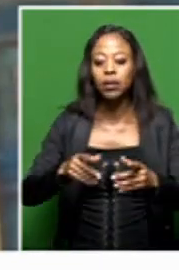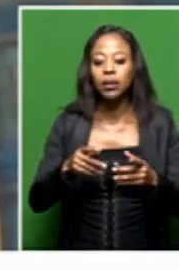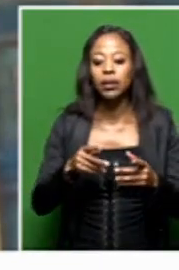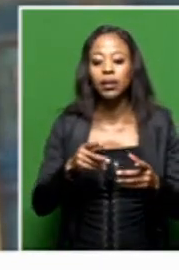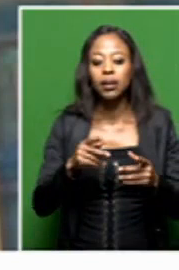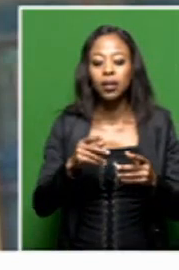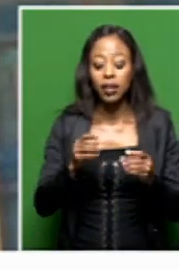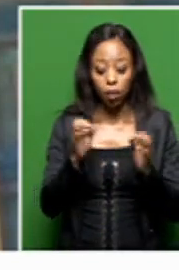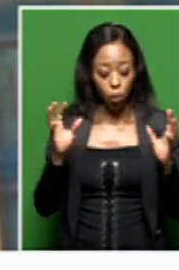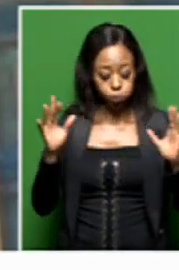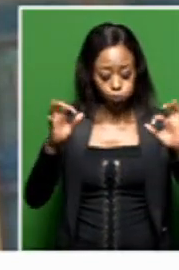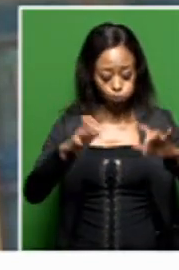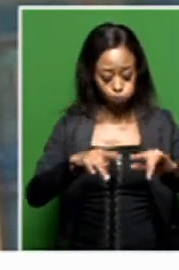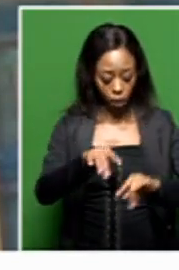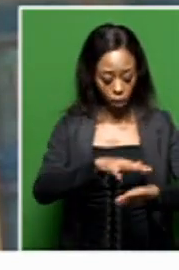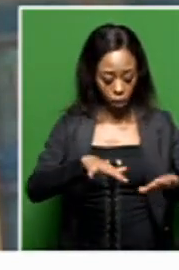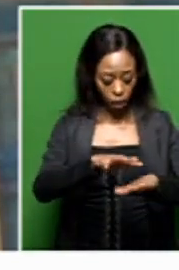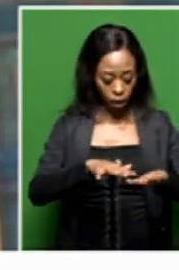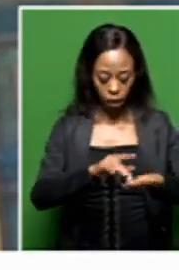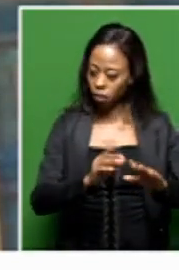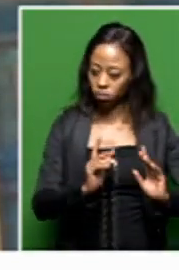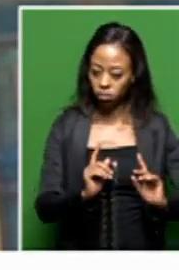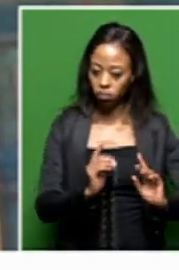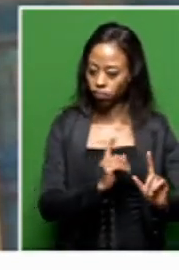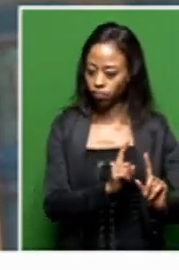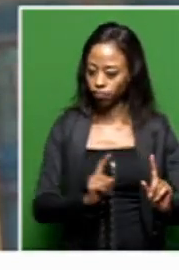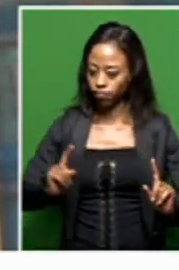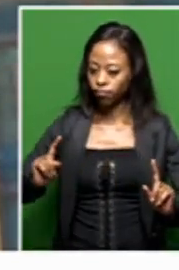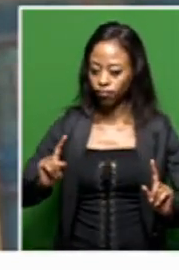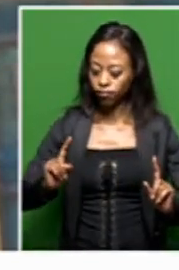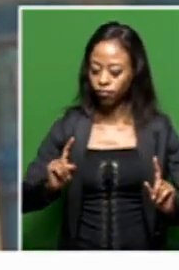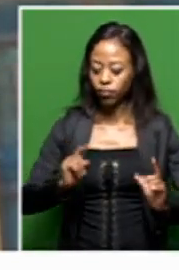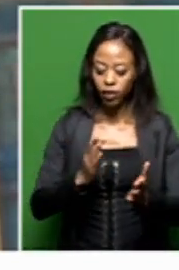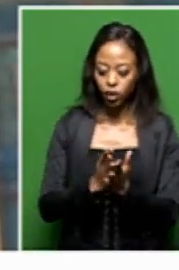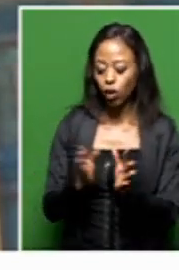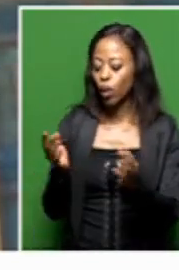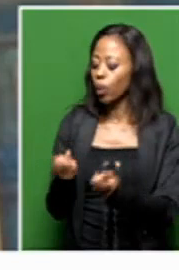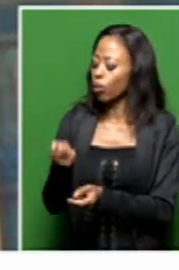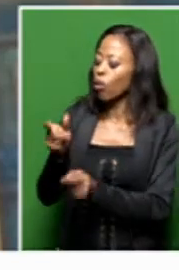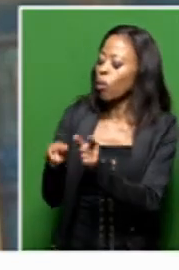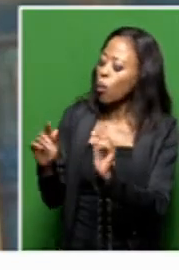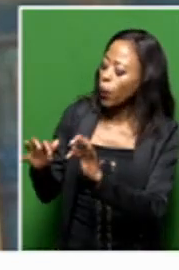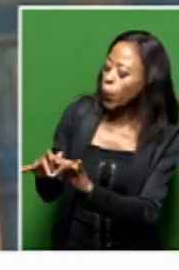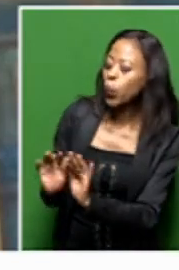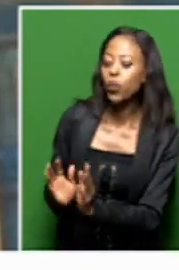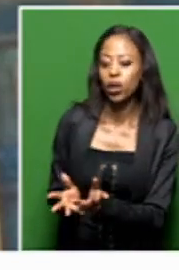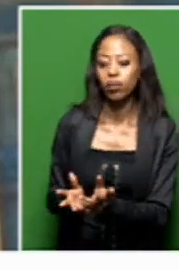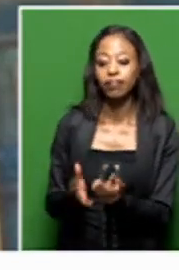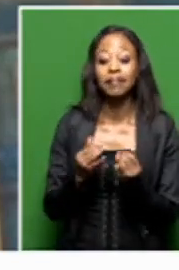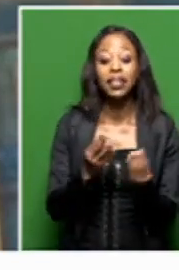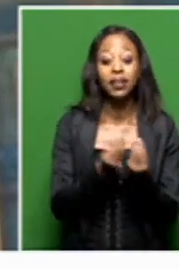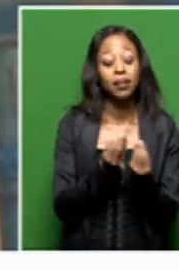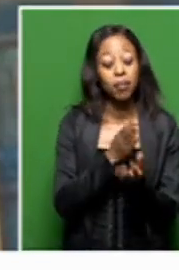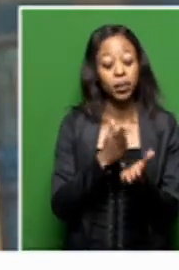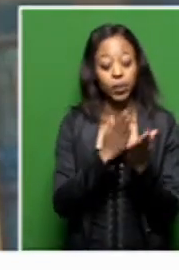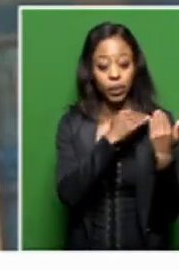large crowds, and get vaccinated. And the combination of these various interventions is what makes us all